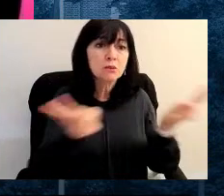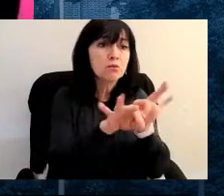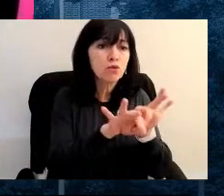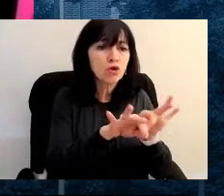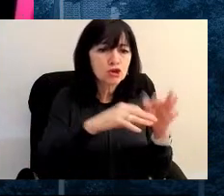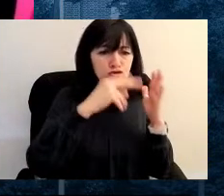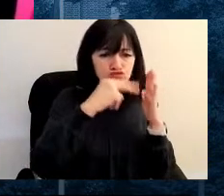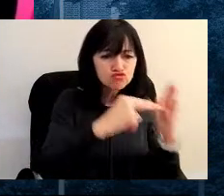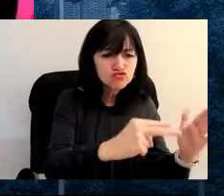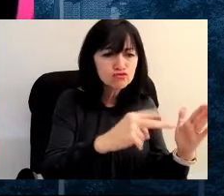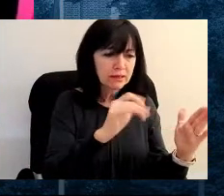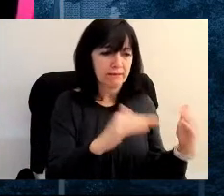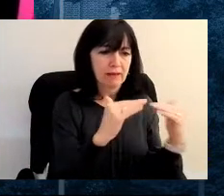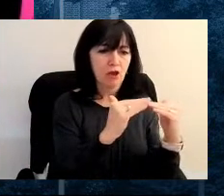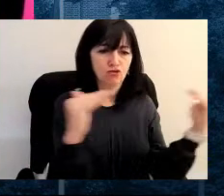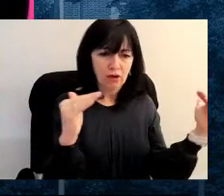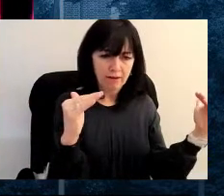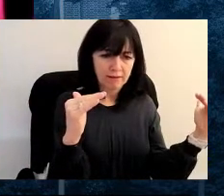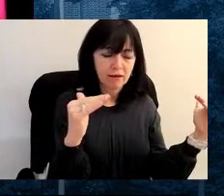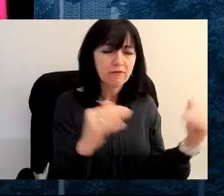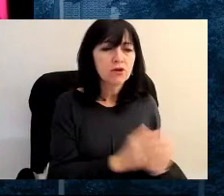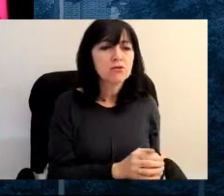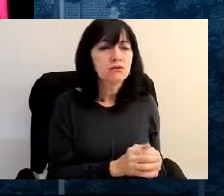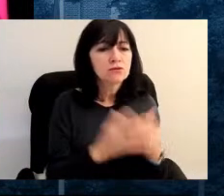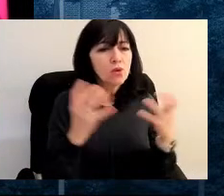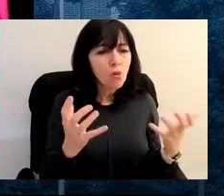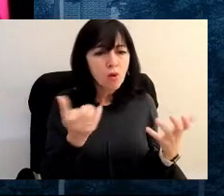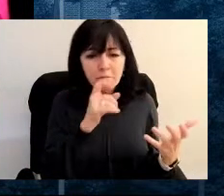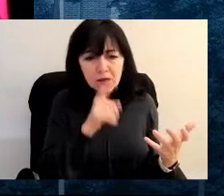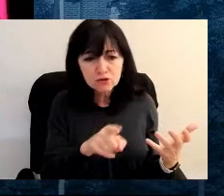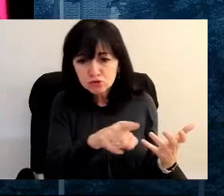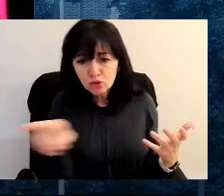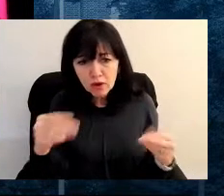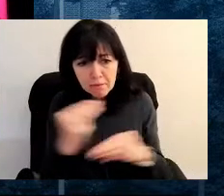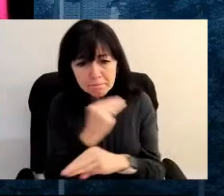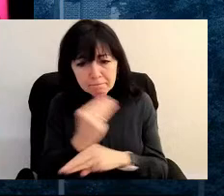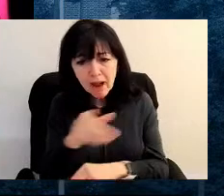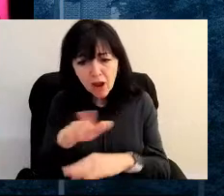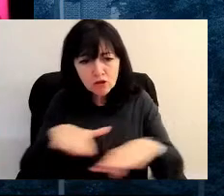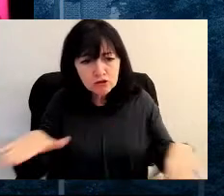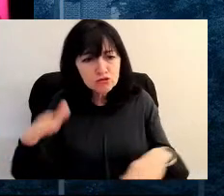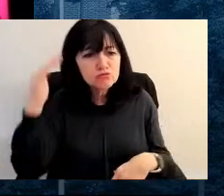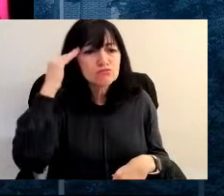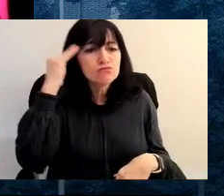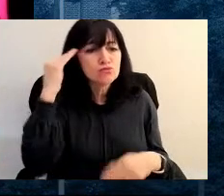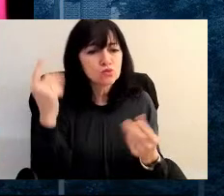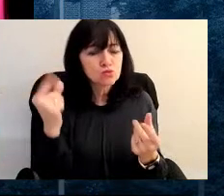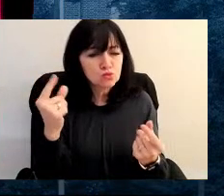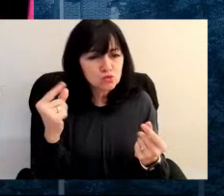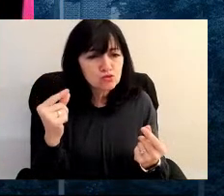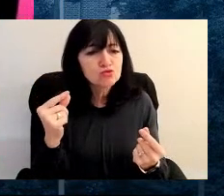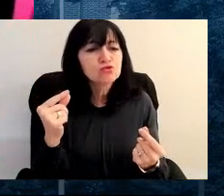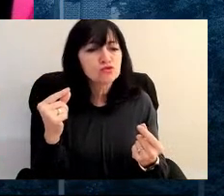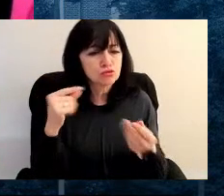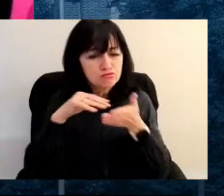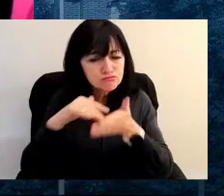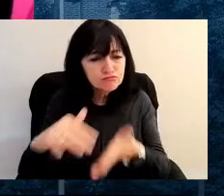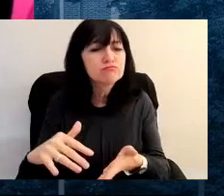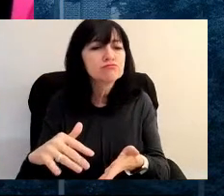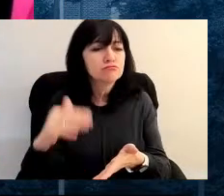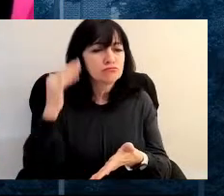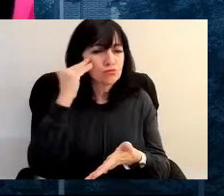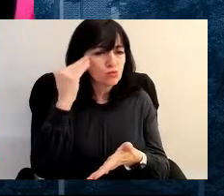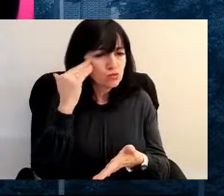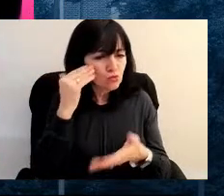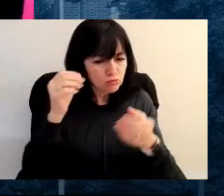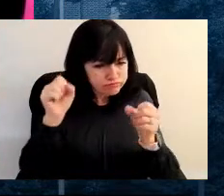proficiently by middle school, and graduating high school ready to go to college or into a career. And we talk about that and try to keep